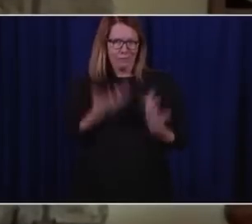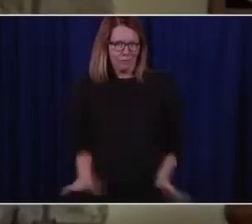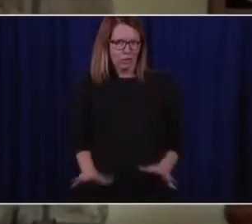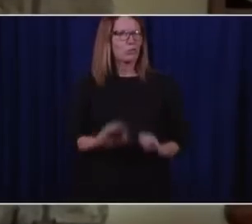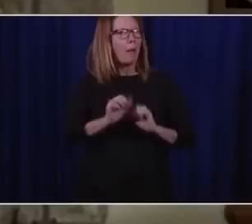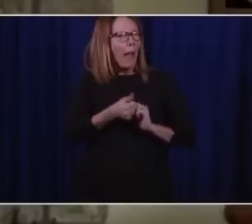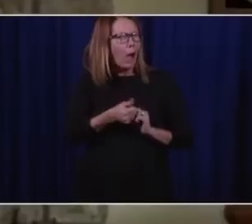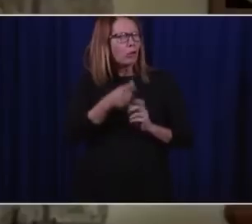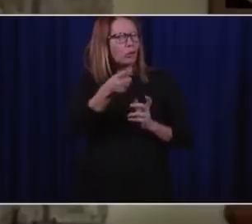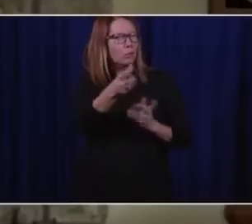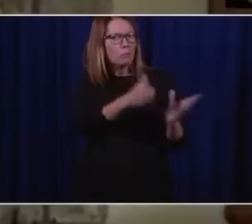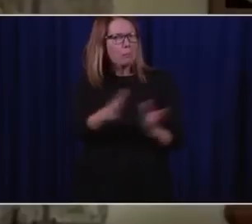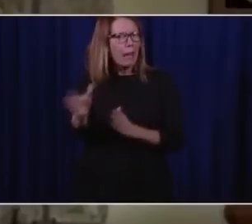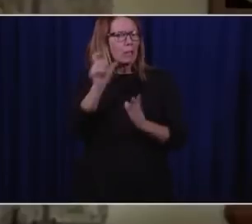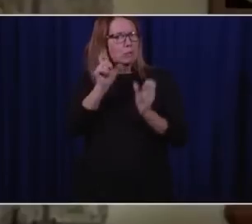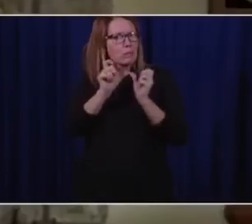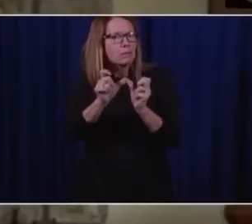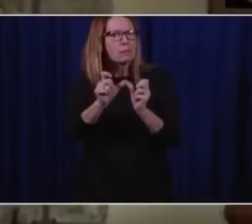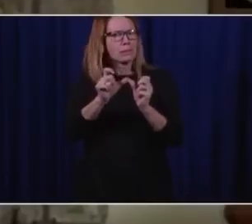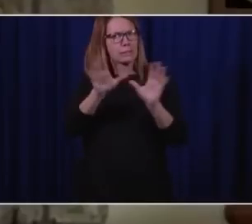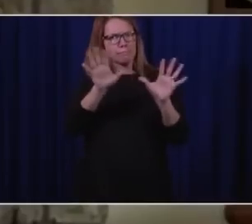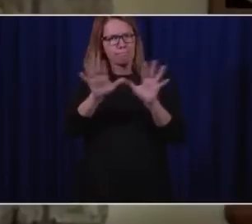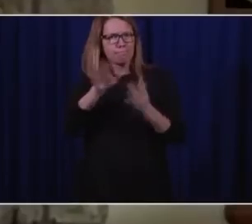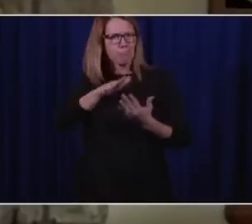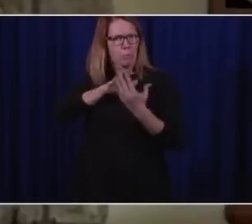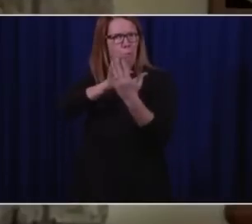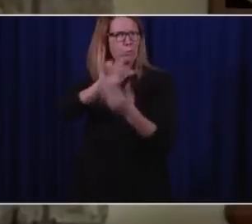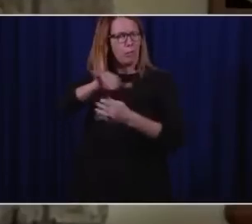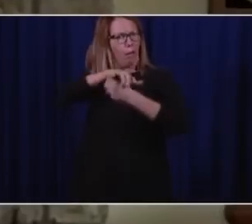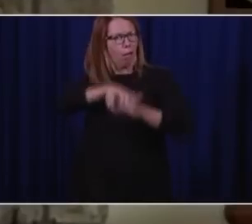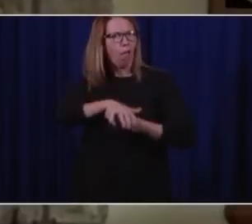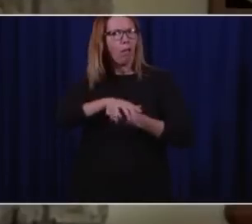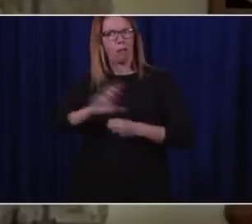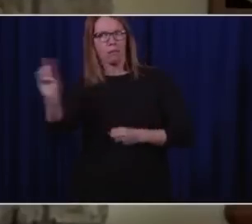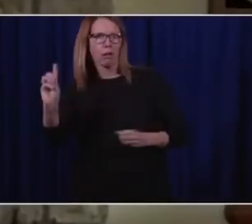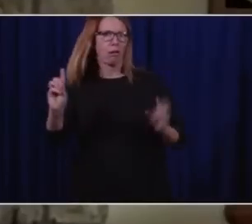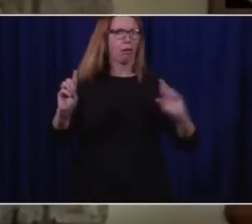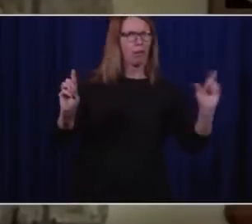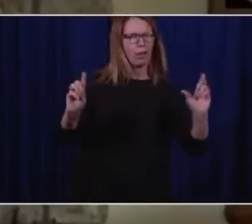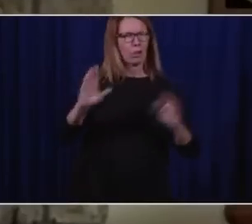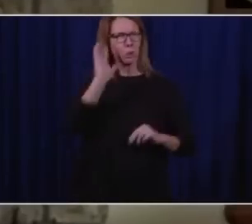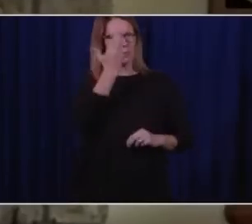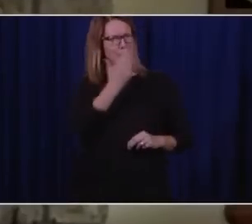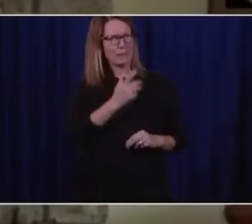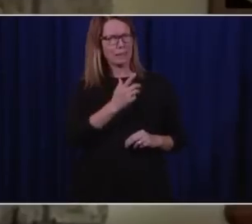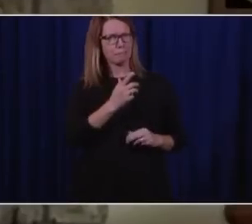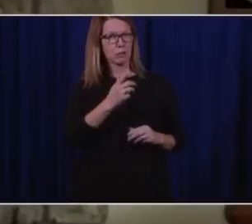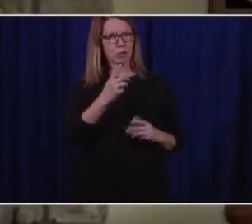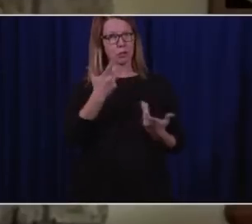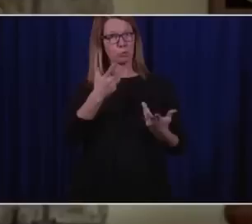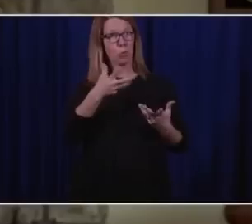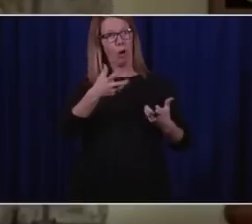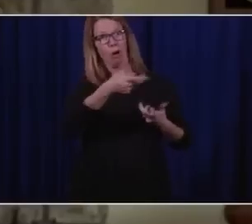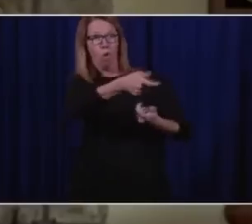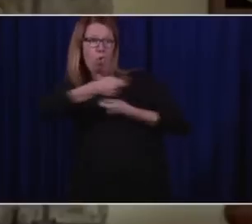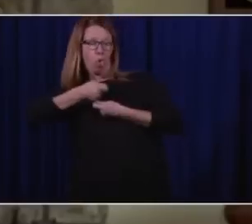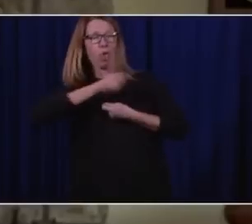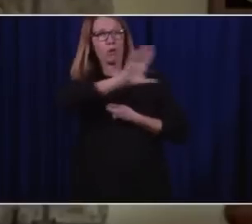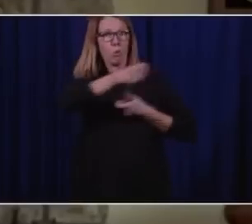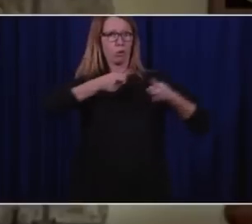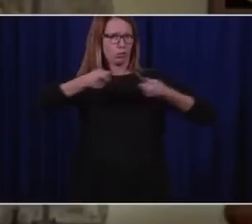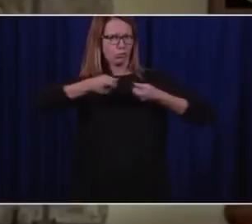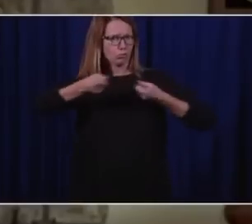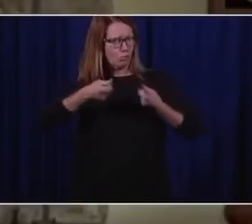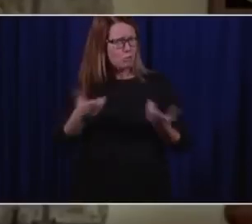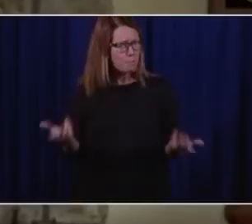continuous tension between you and your Republican colleagues in the House and Senate who seem to undermine your capabilities as a governor in this consequential